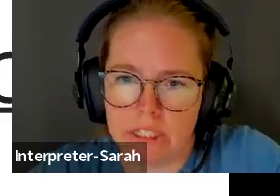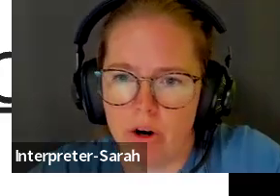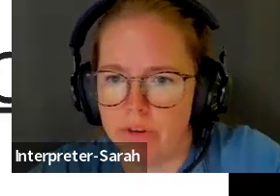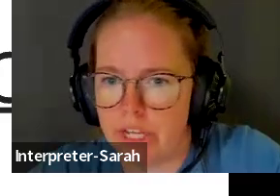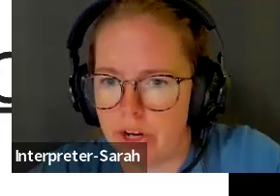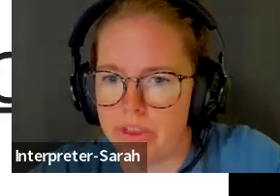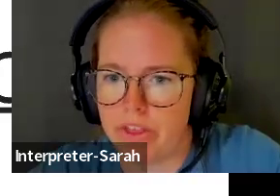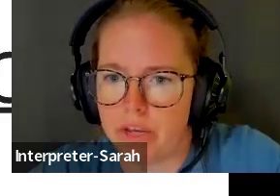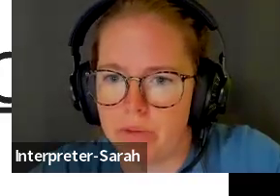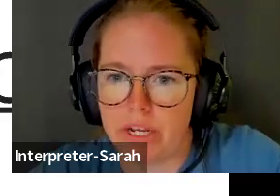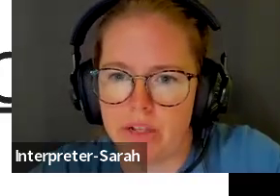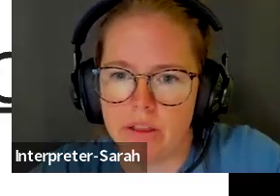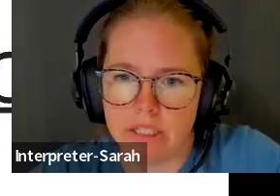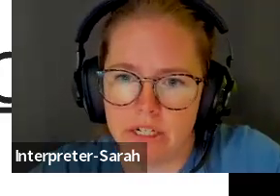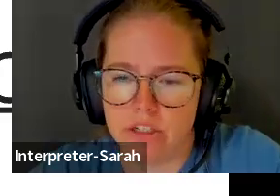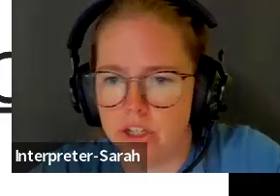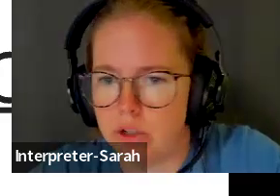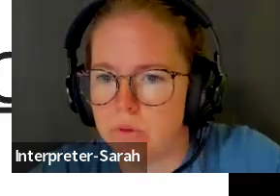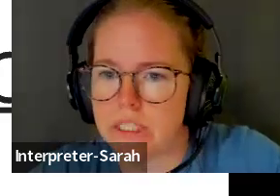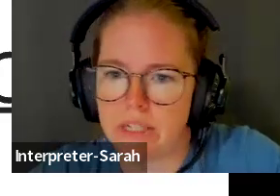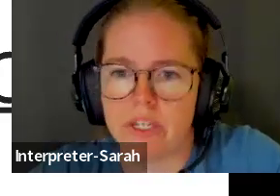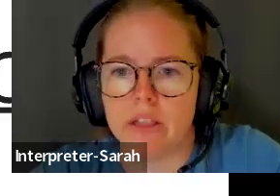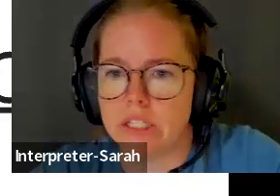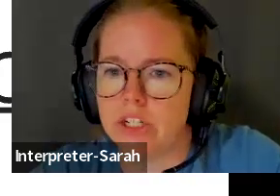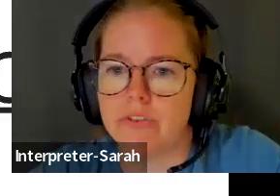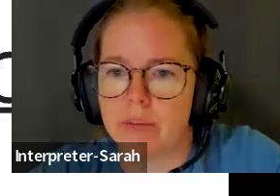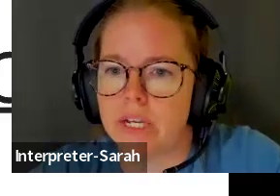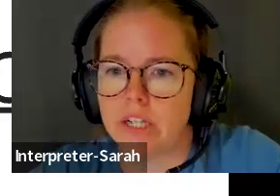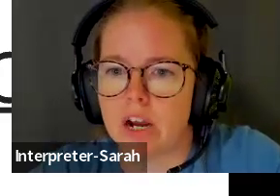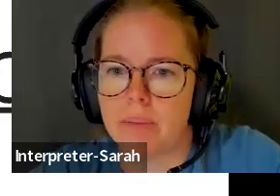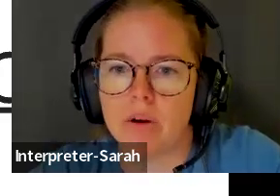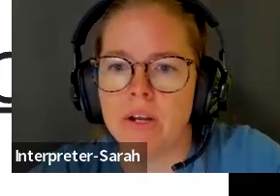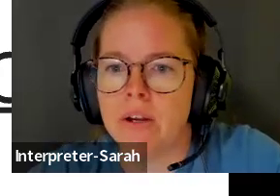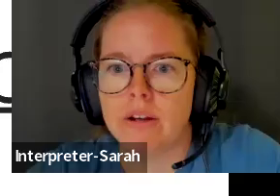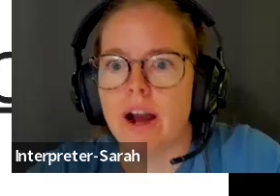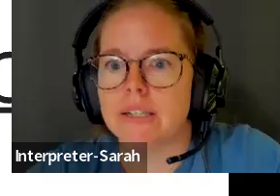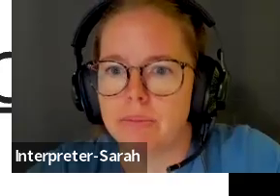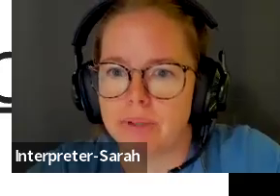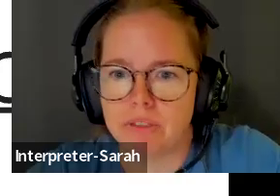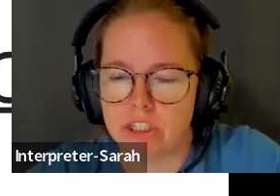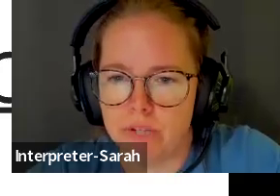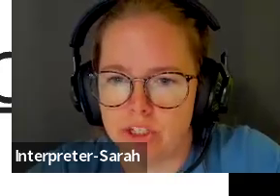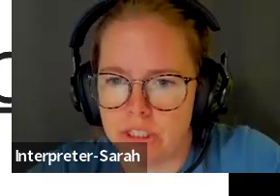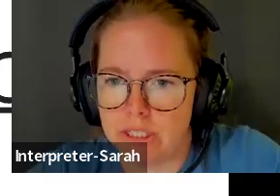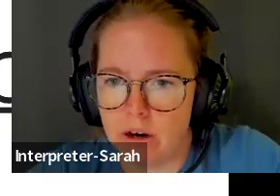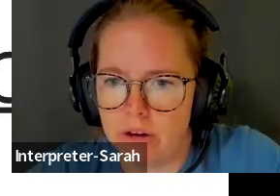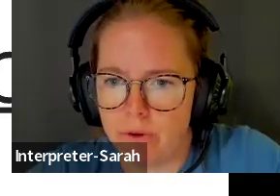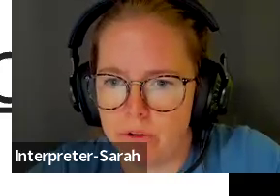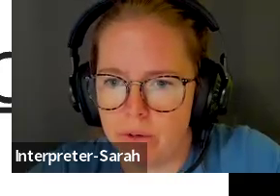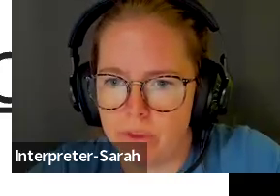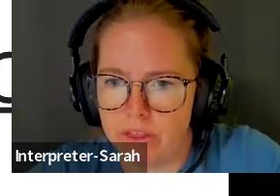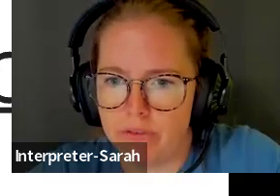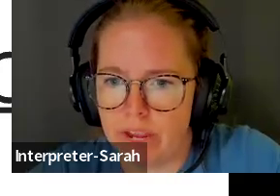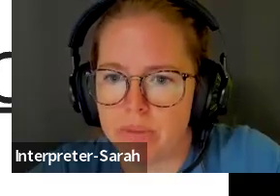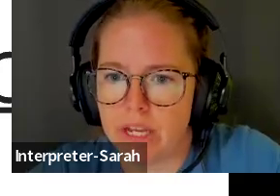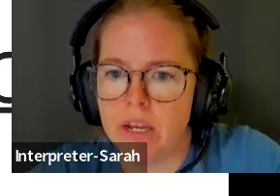to oversee or overhear within the community, listening to the news, the TV, listen to your family talk about gossip and situations that are